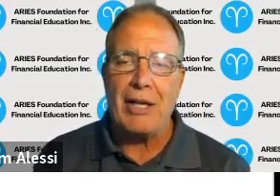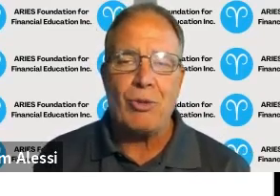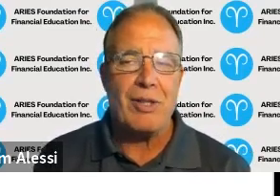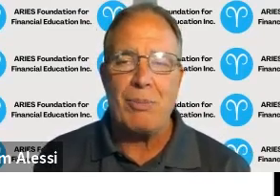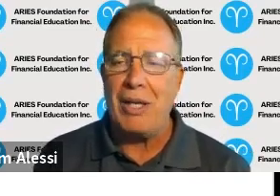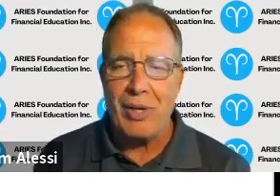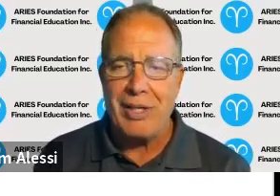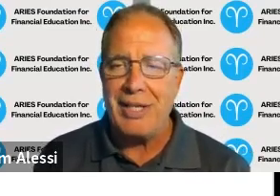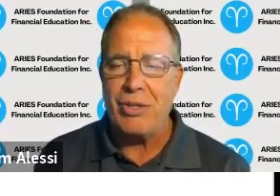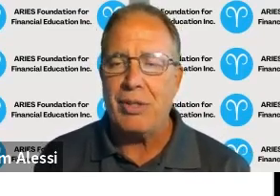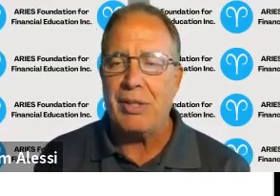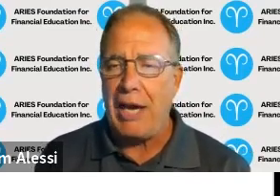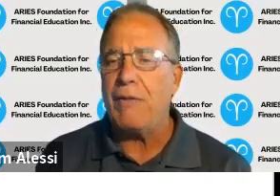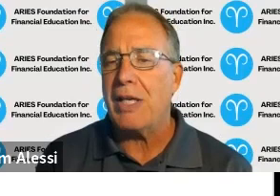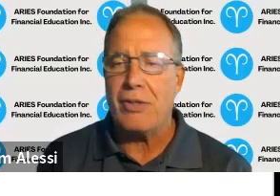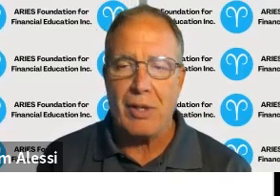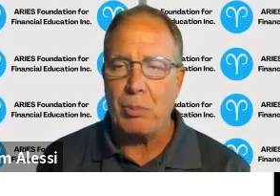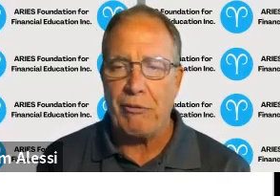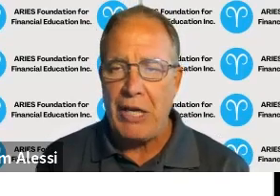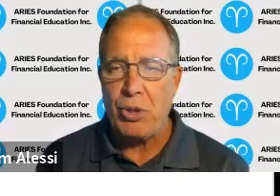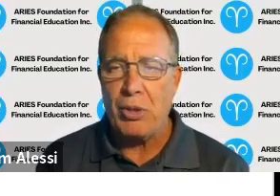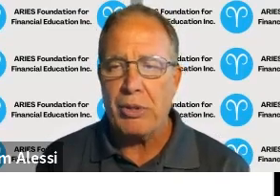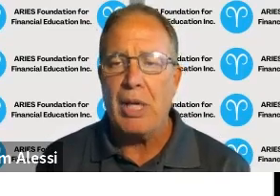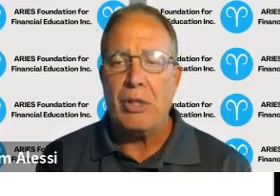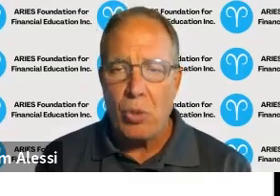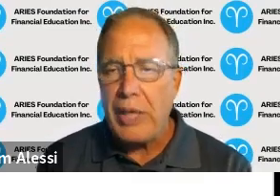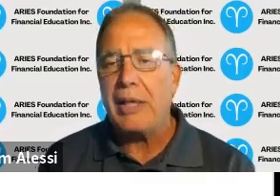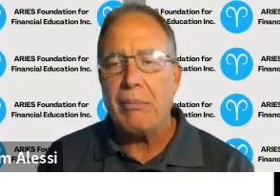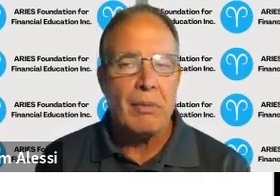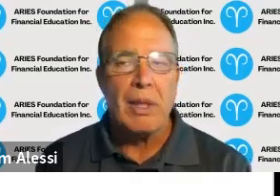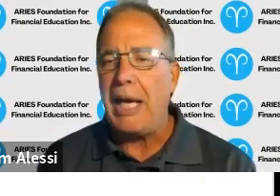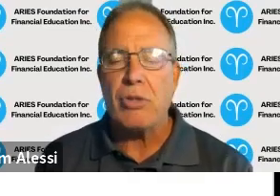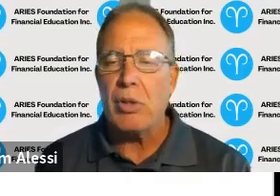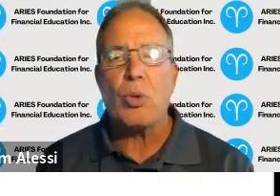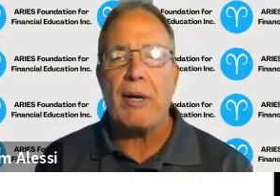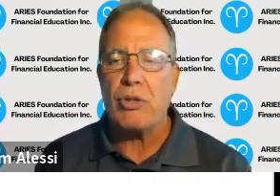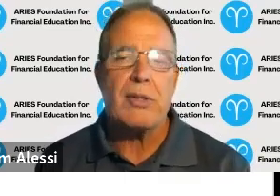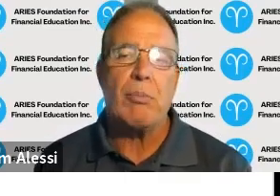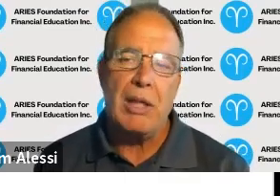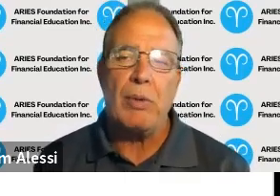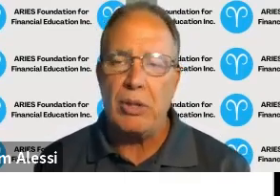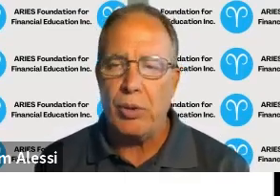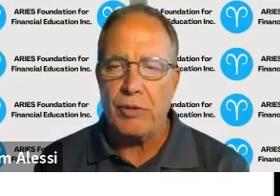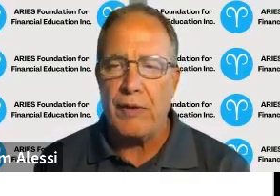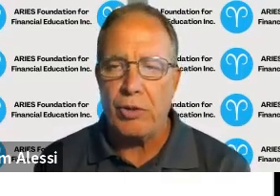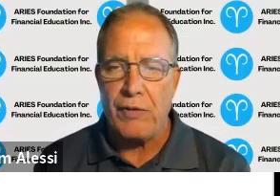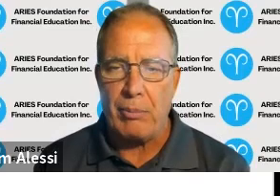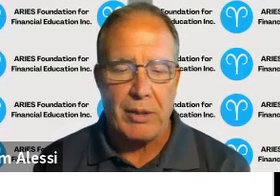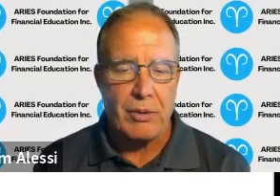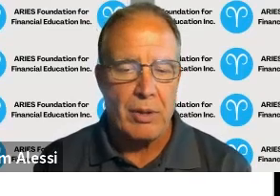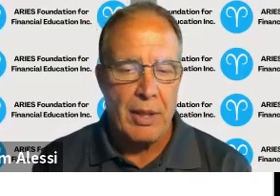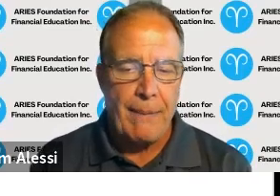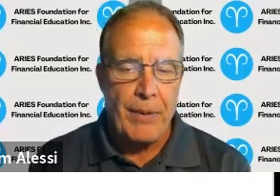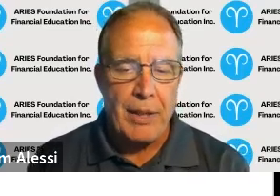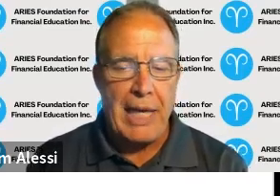to connect with as many organizations, advocates, and other professionals so we can answer those questions and be the resource for those